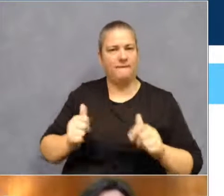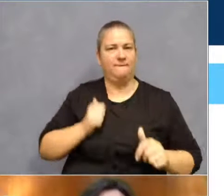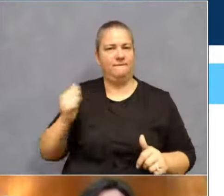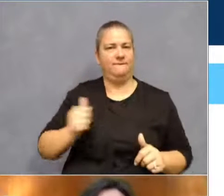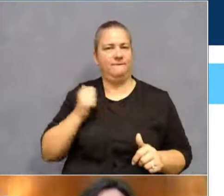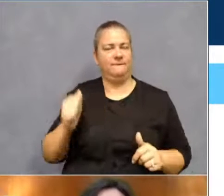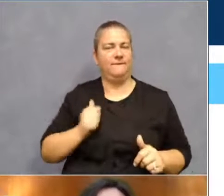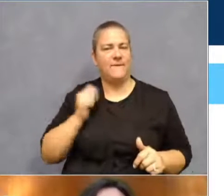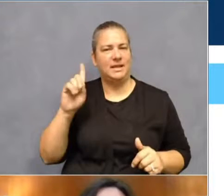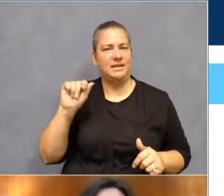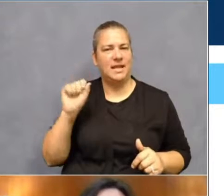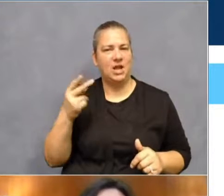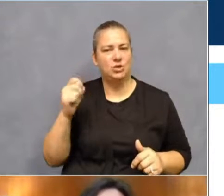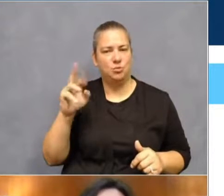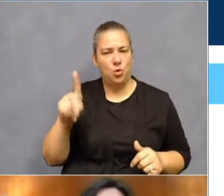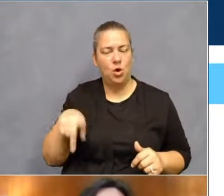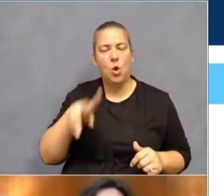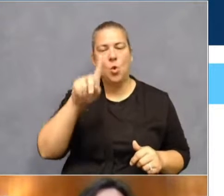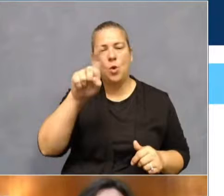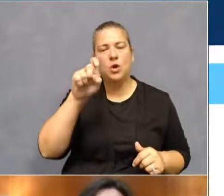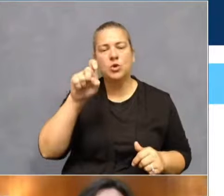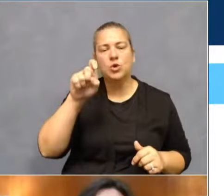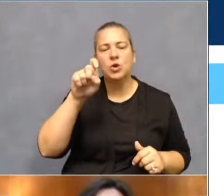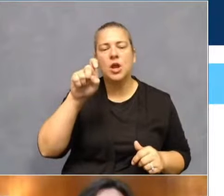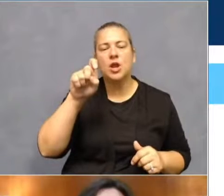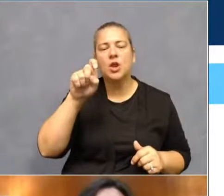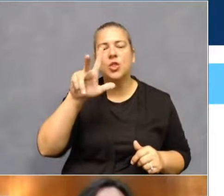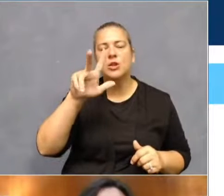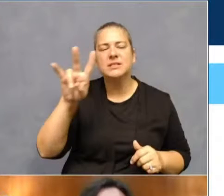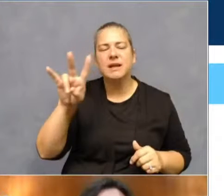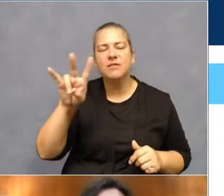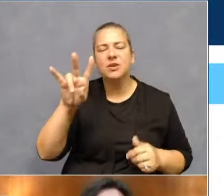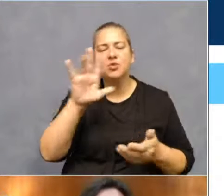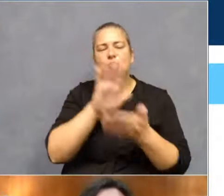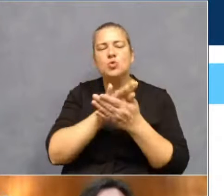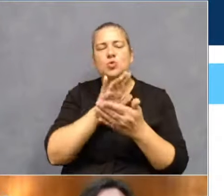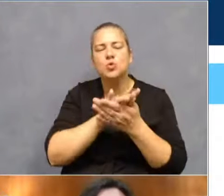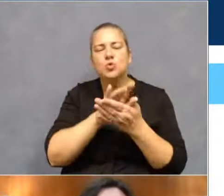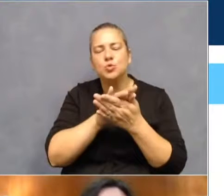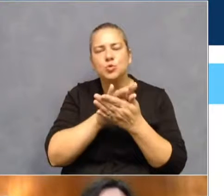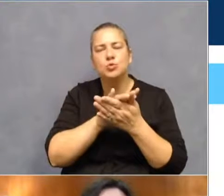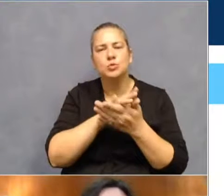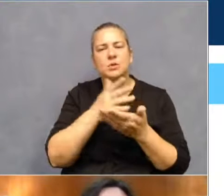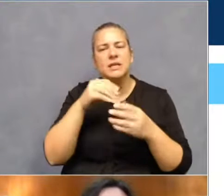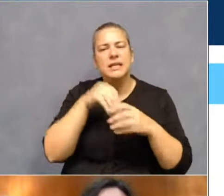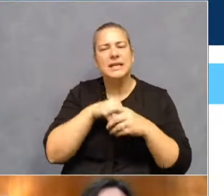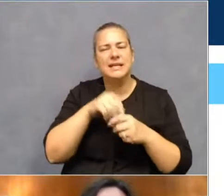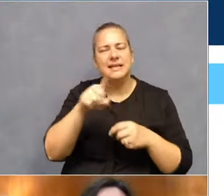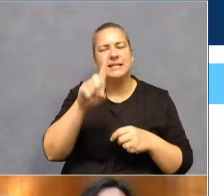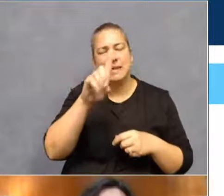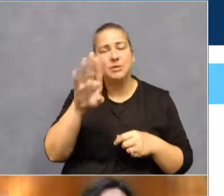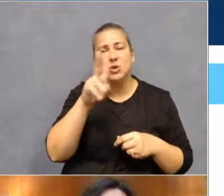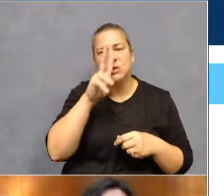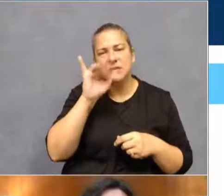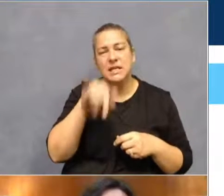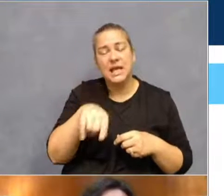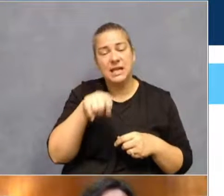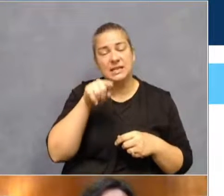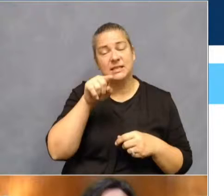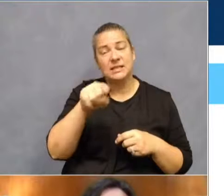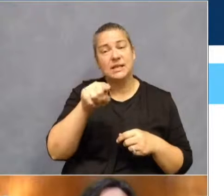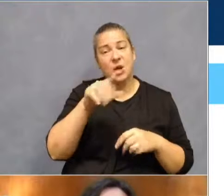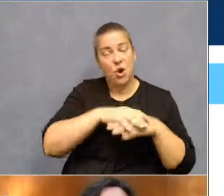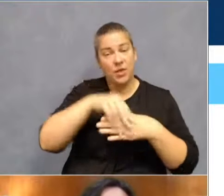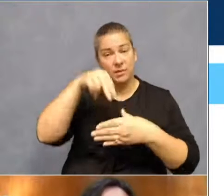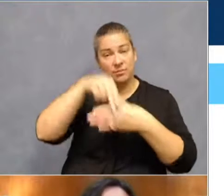1,732 K-12 schools in the database. And you're looking at a live version of what this would look like if you logged on to the